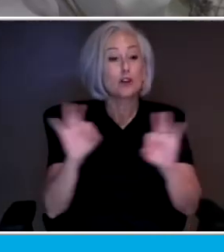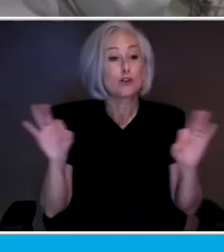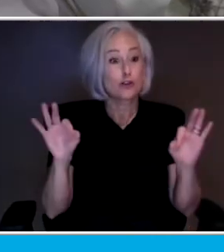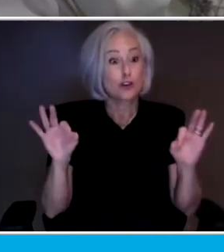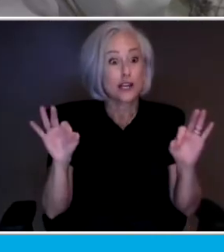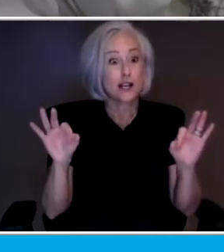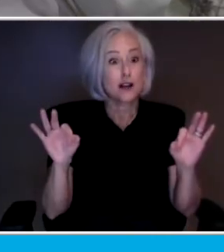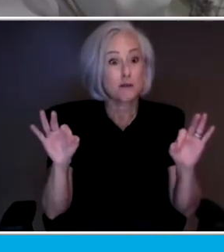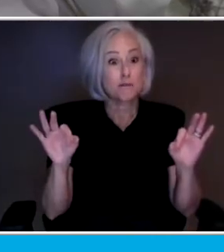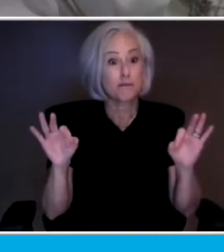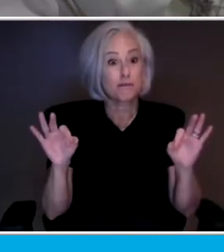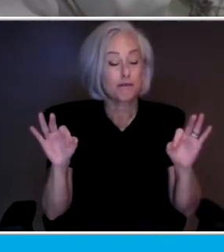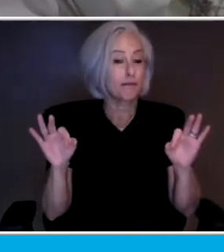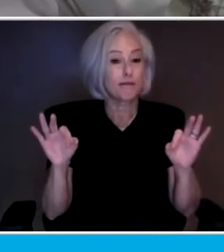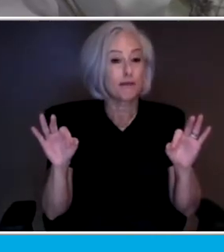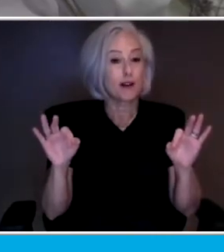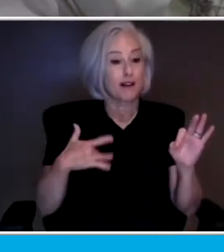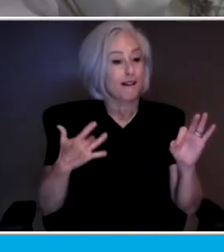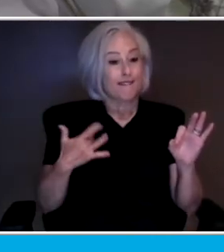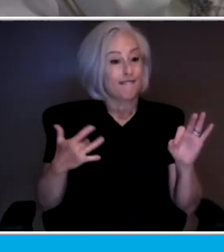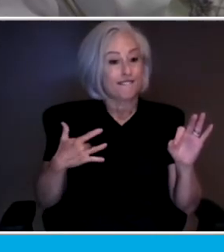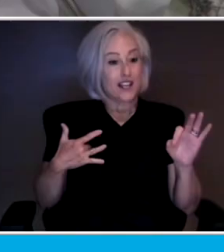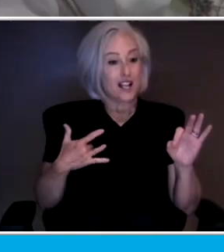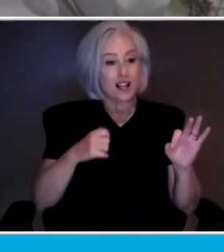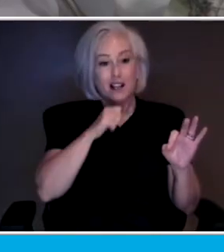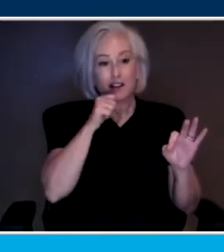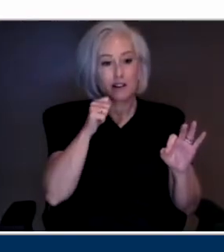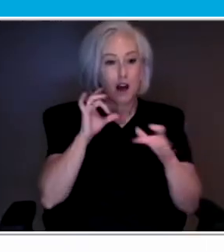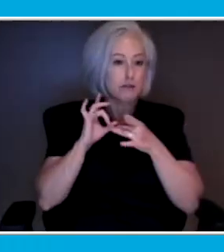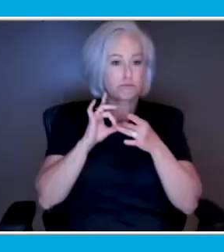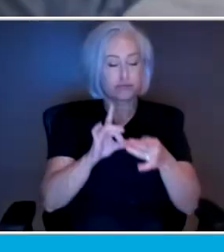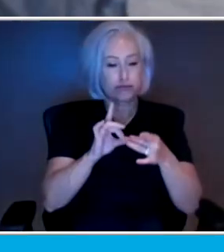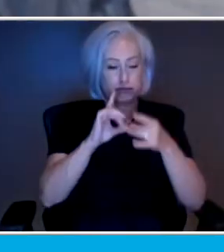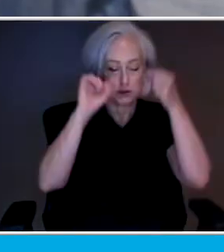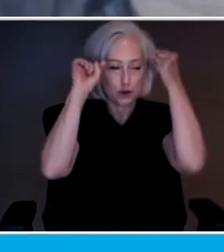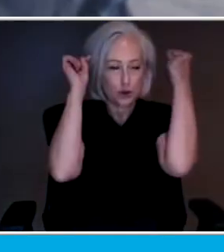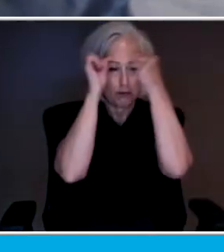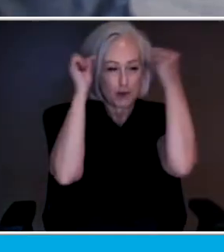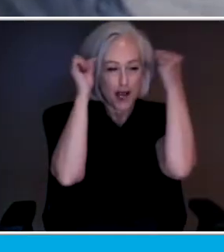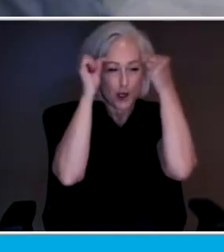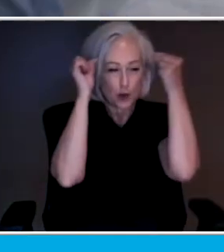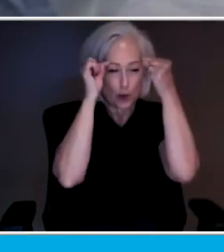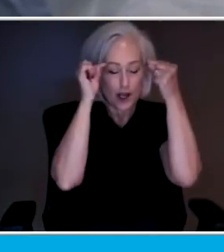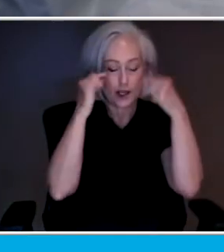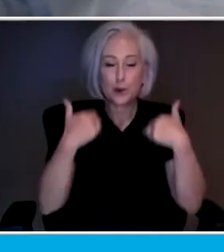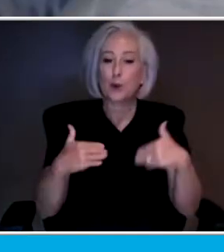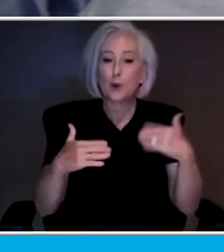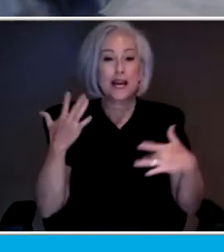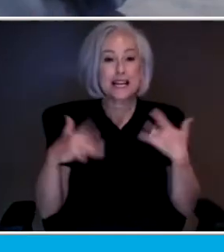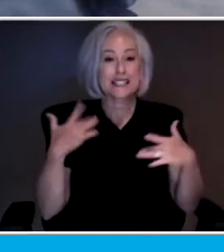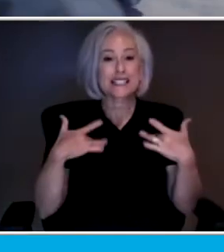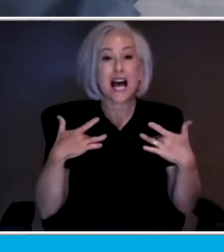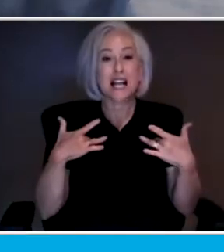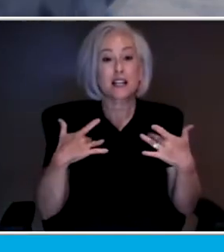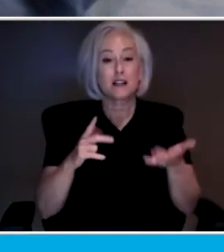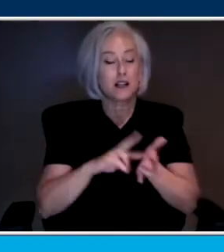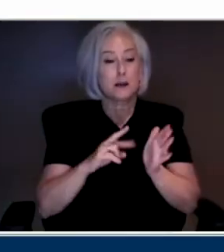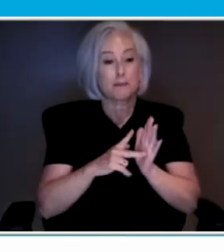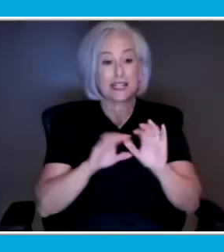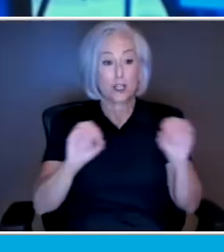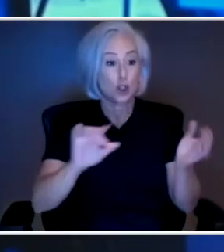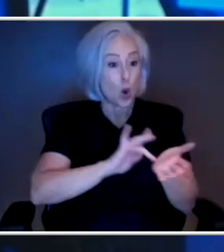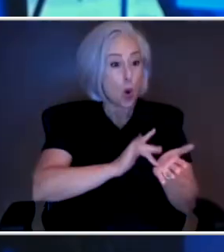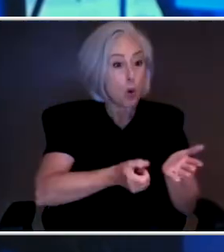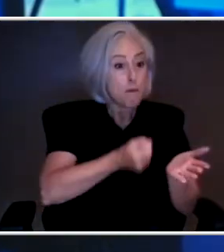being, bound to the fear of having a migraine is very exciting. Freedom from migraines without a pill, spray, or